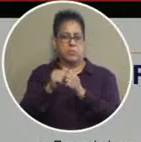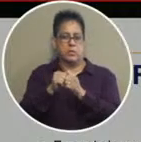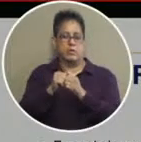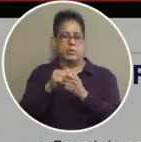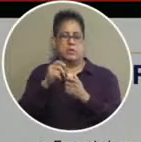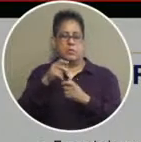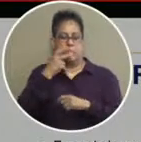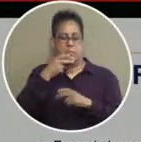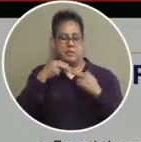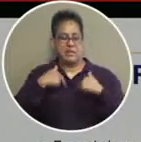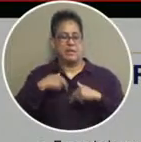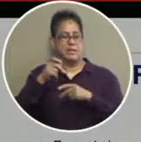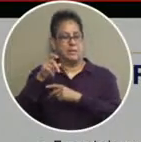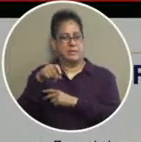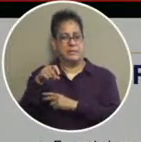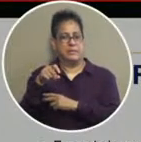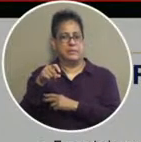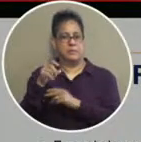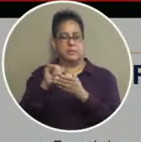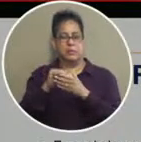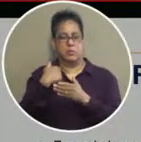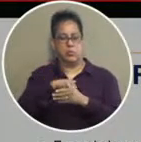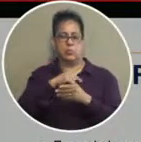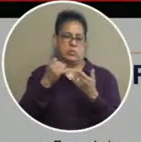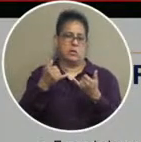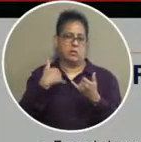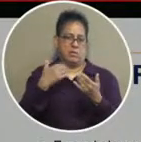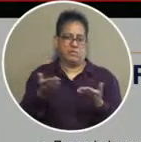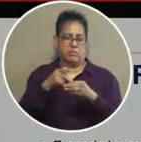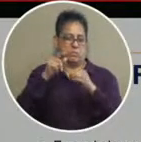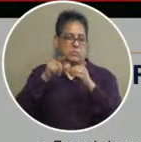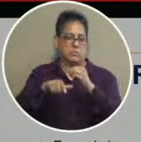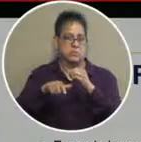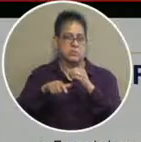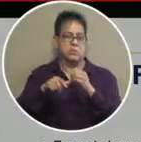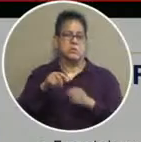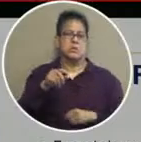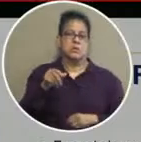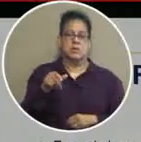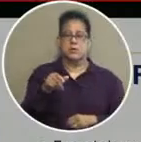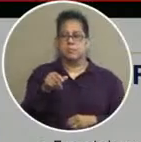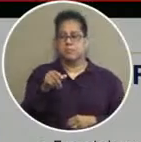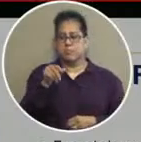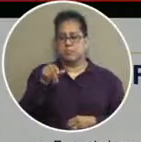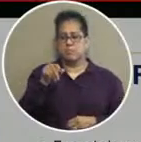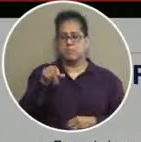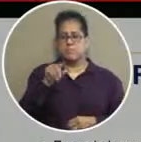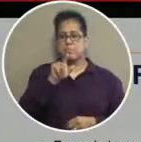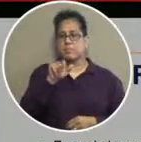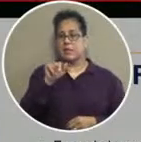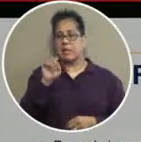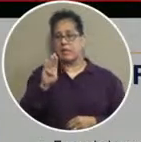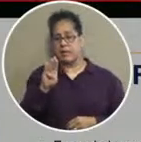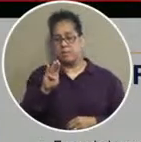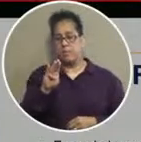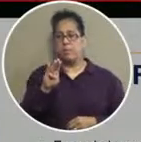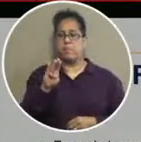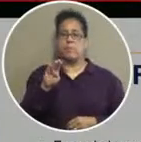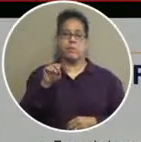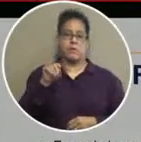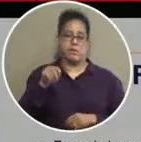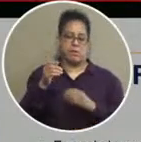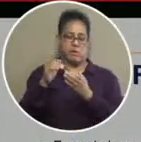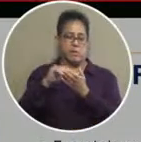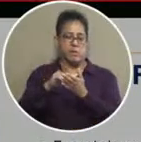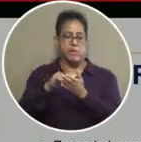need that we're currently facing here in El Paso. What the lab will do is, and